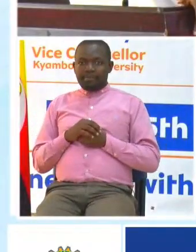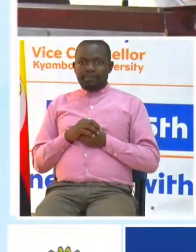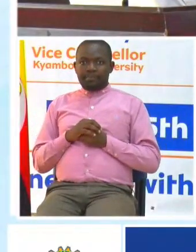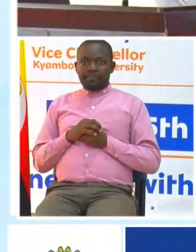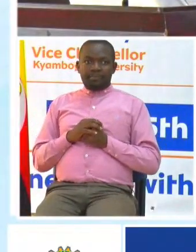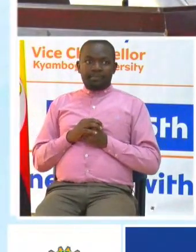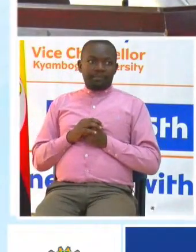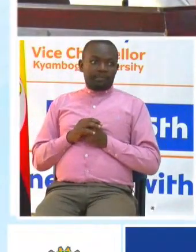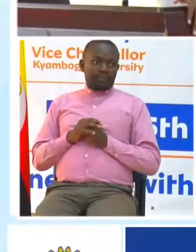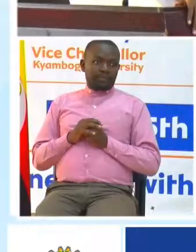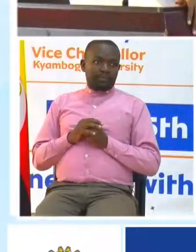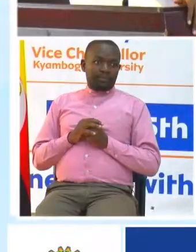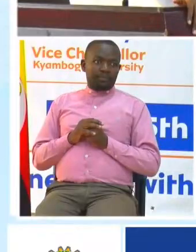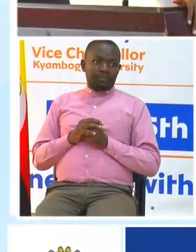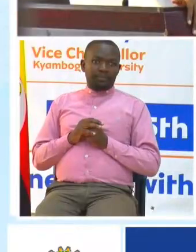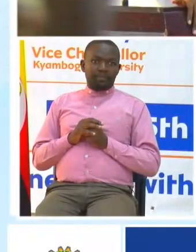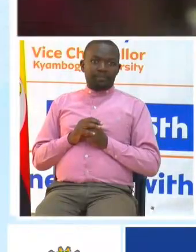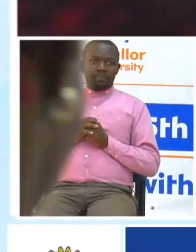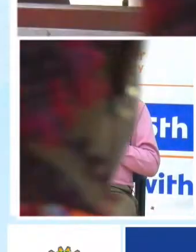Add on.